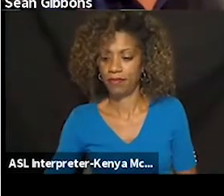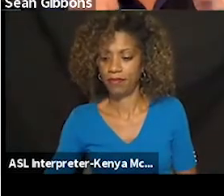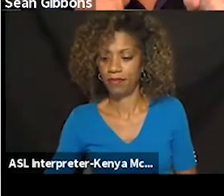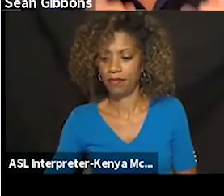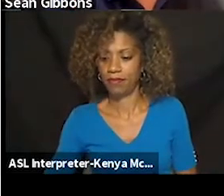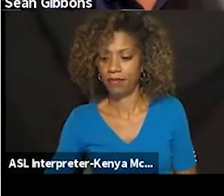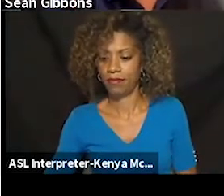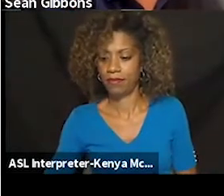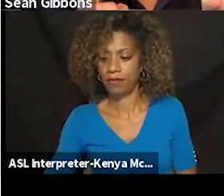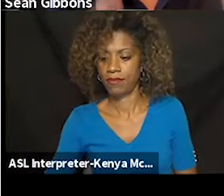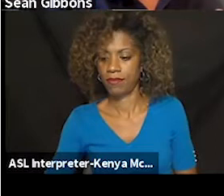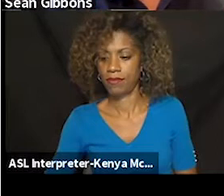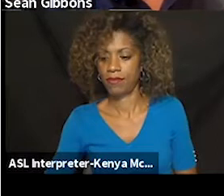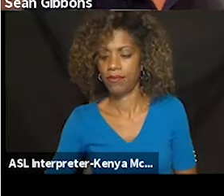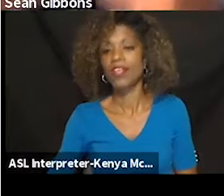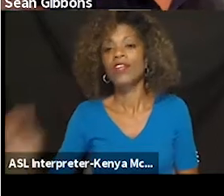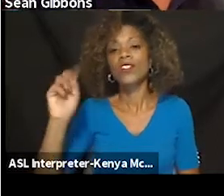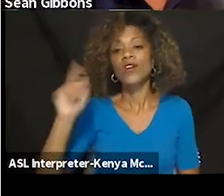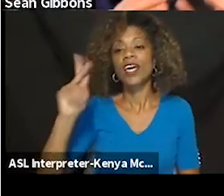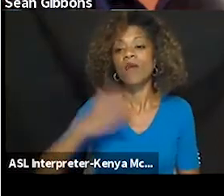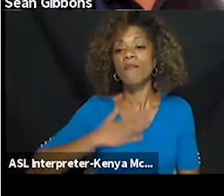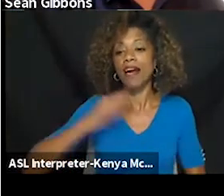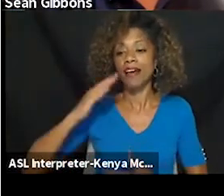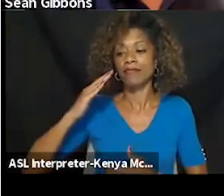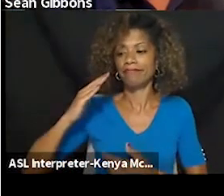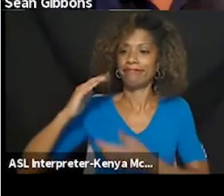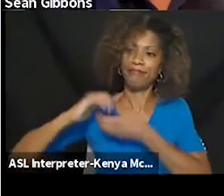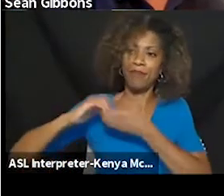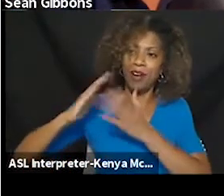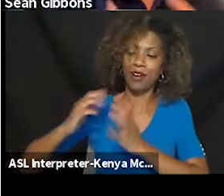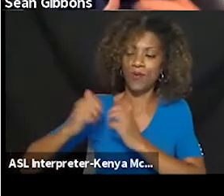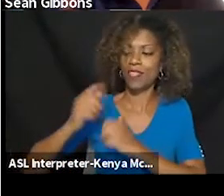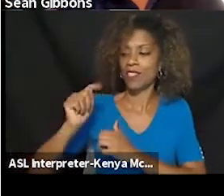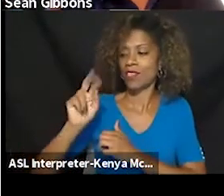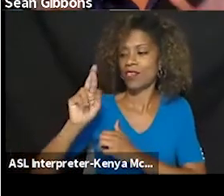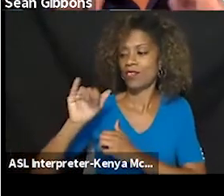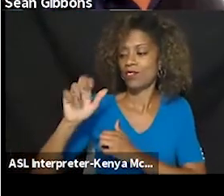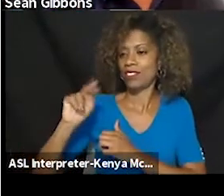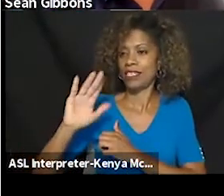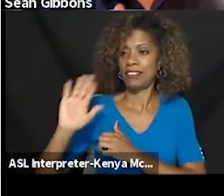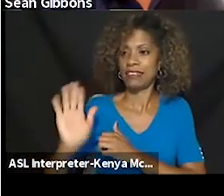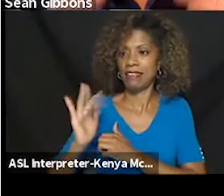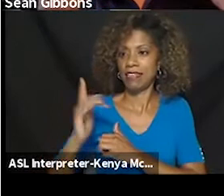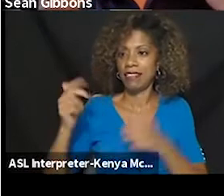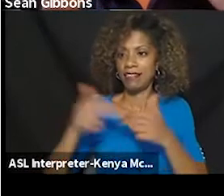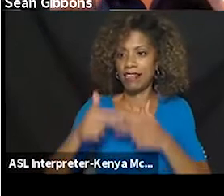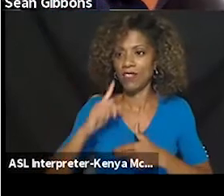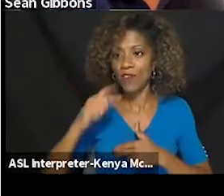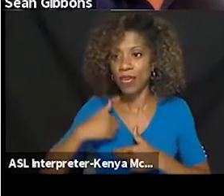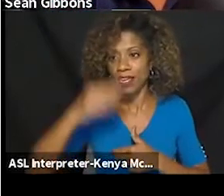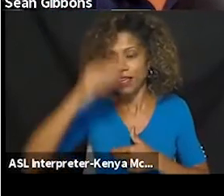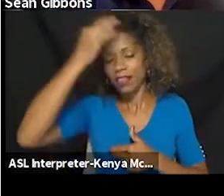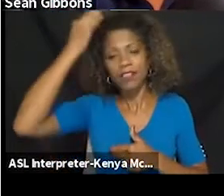Tristan Mahabir, is running the deck here. Mr. T, if you would, take us forward. I have a couple quick things I want to tell you all about. Chances are you know this by now, but we